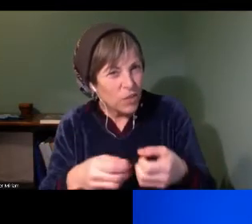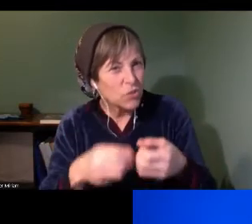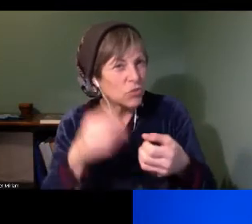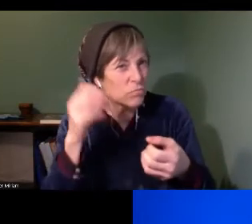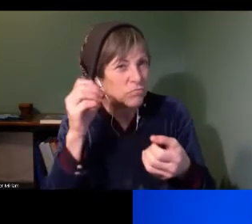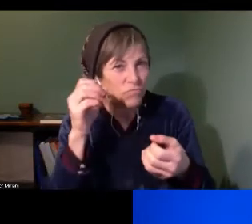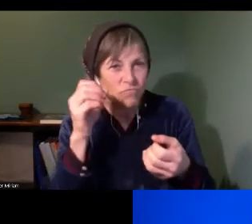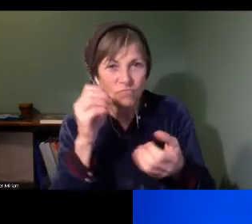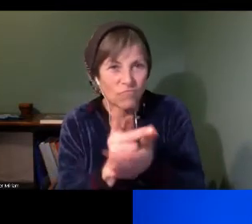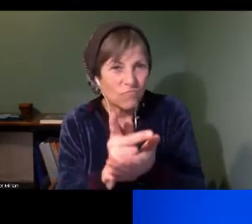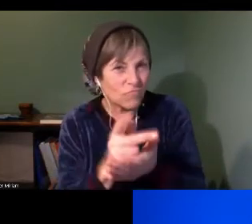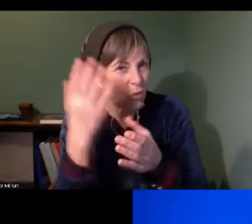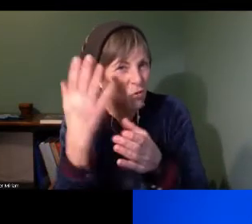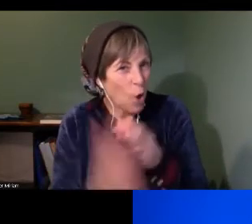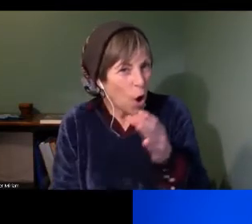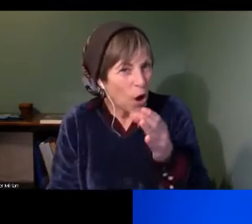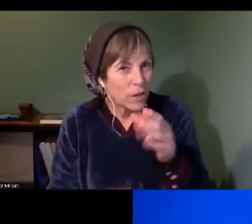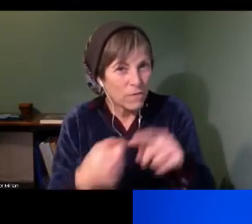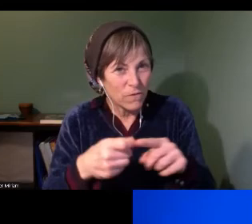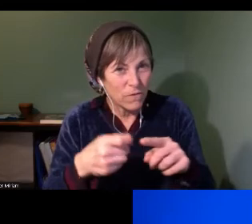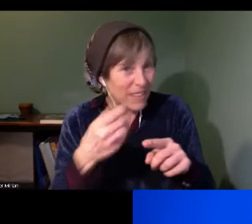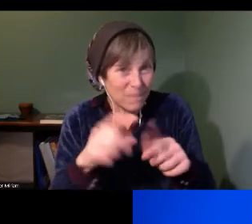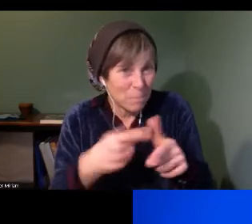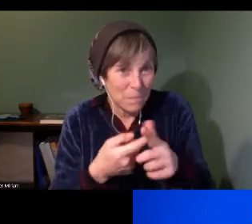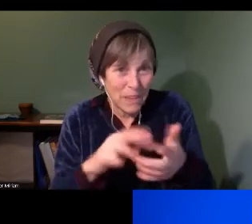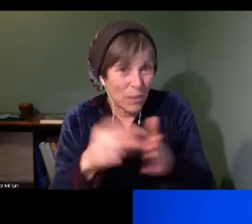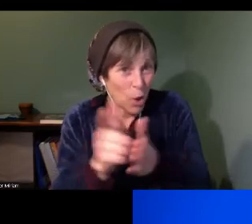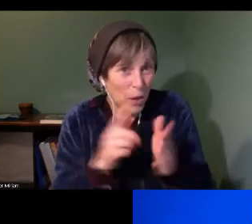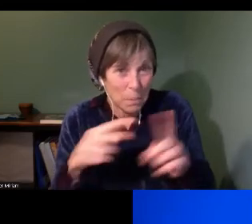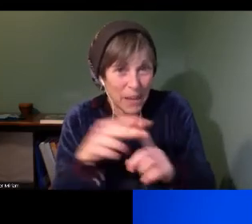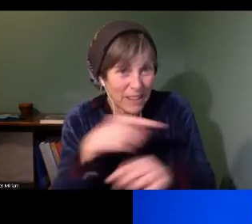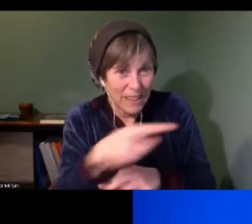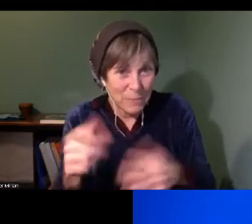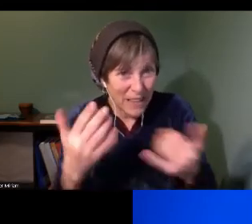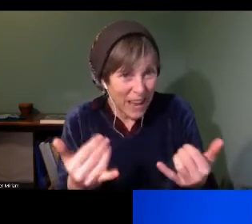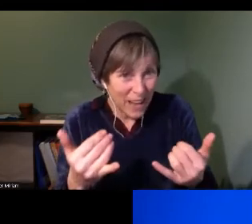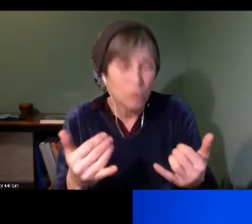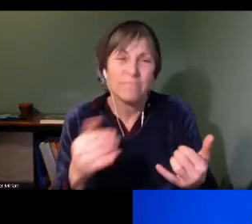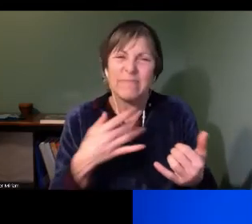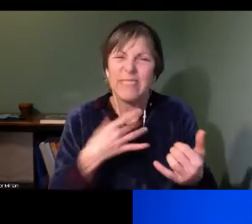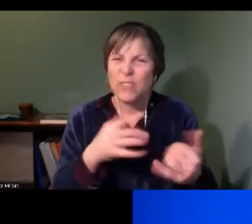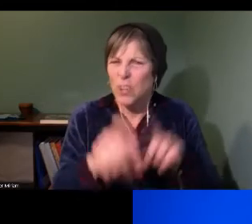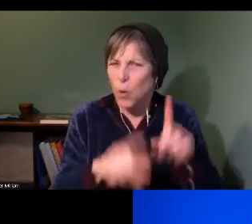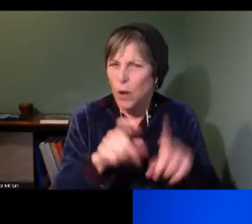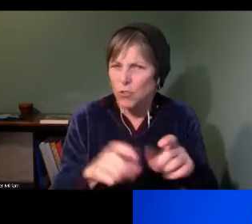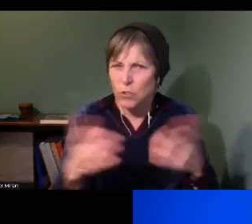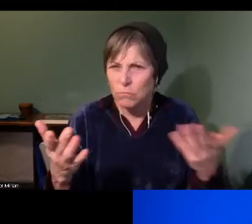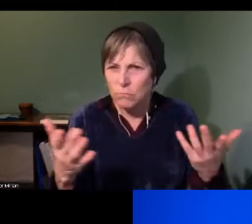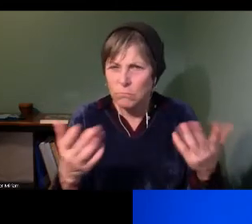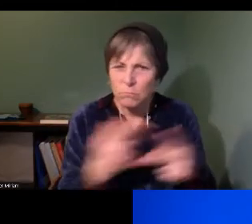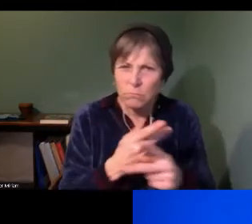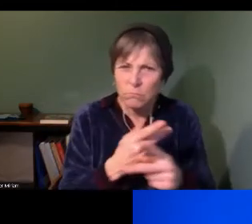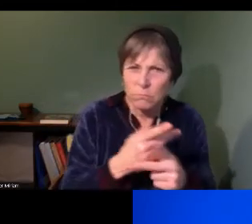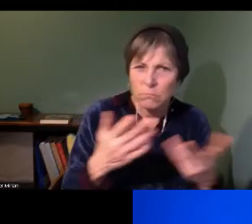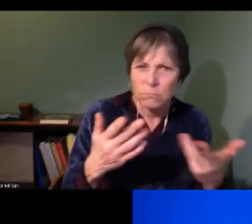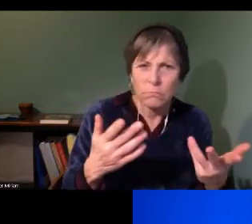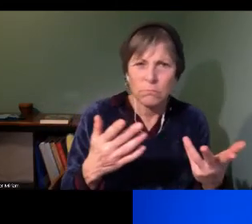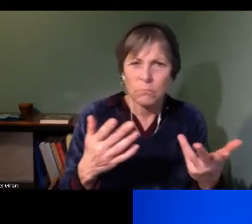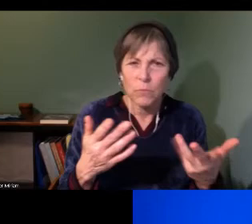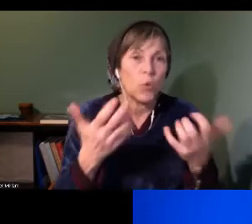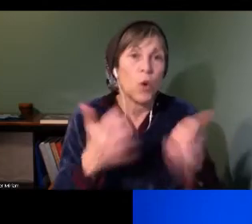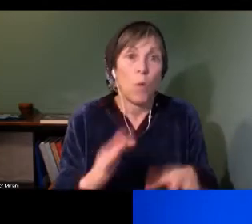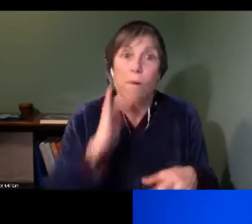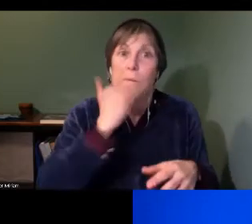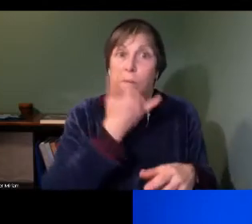and are no longer eligible under this law but that may be an interesting question to consider to make sure that nobody is unintentionally